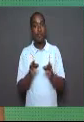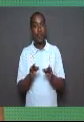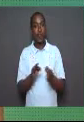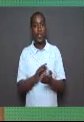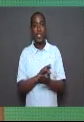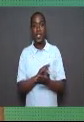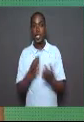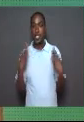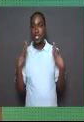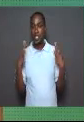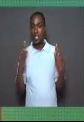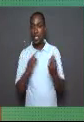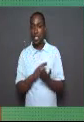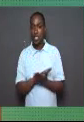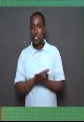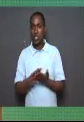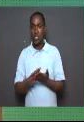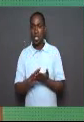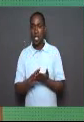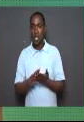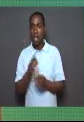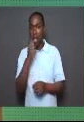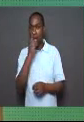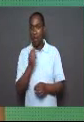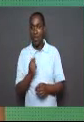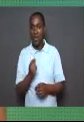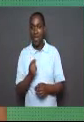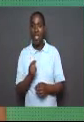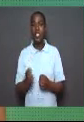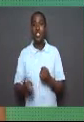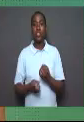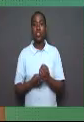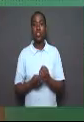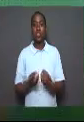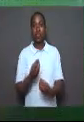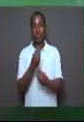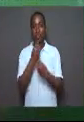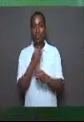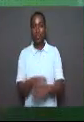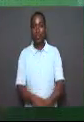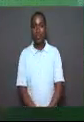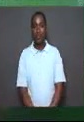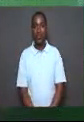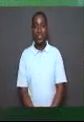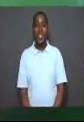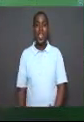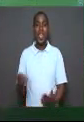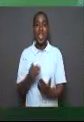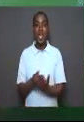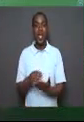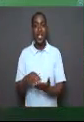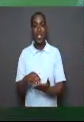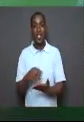hygienic practices when handling and storing food. We learned how